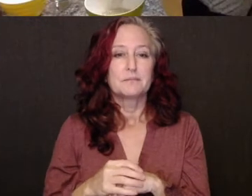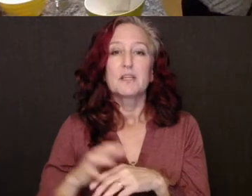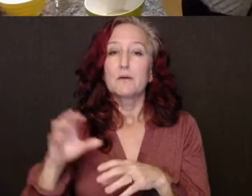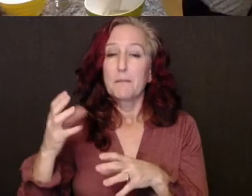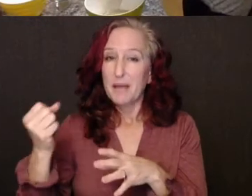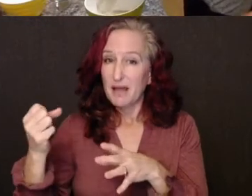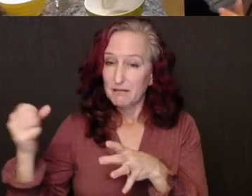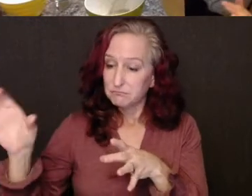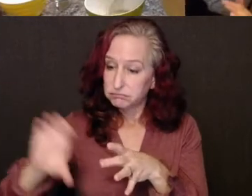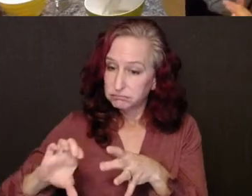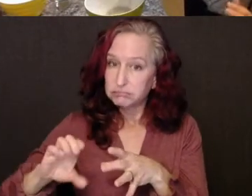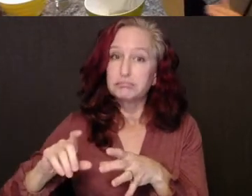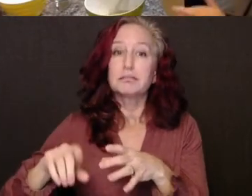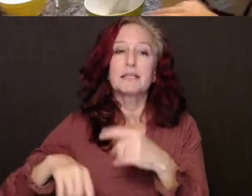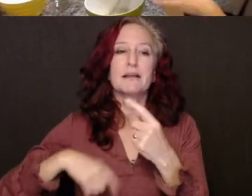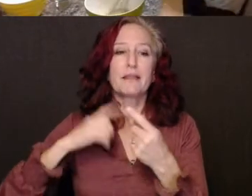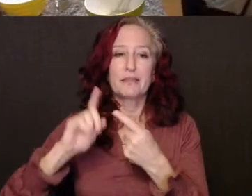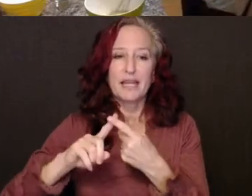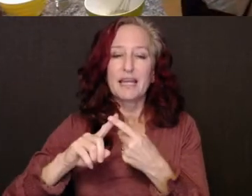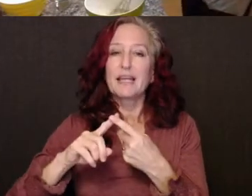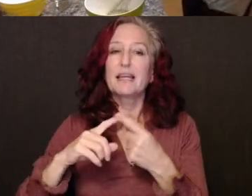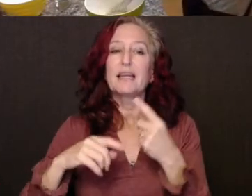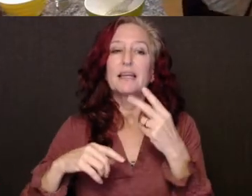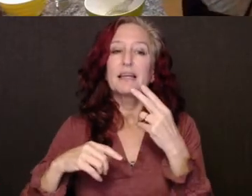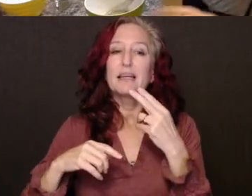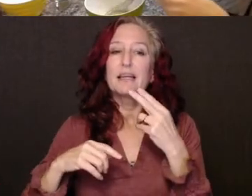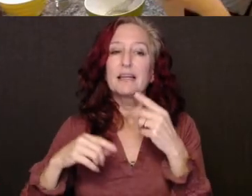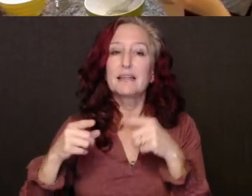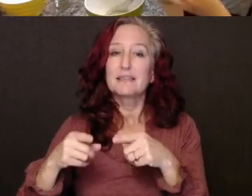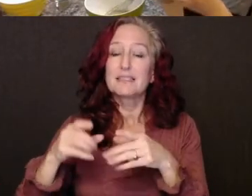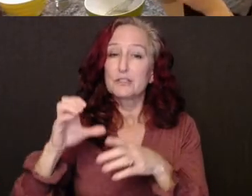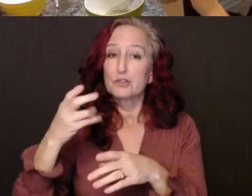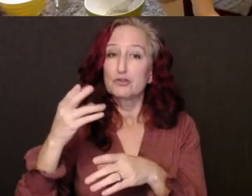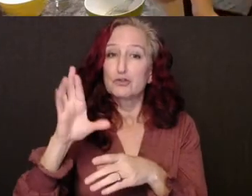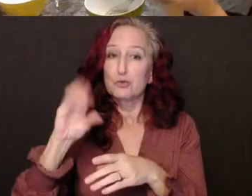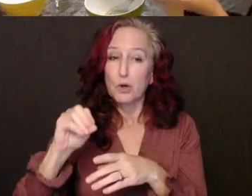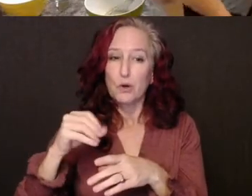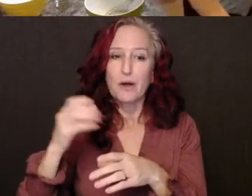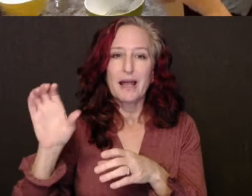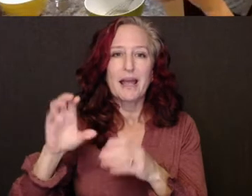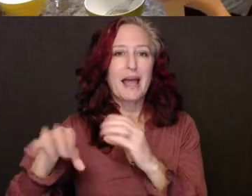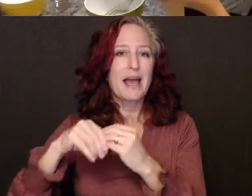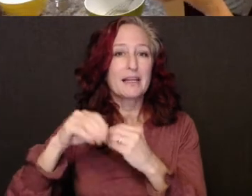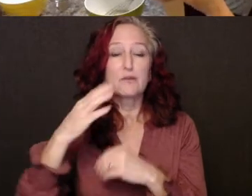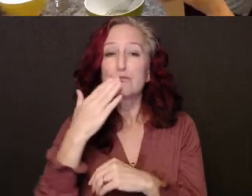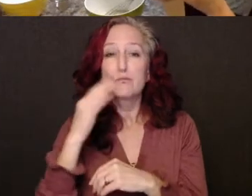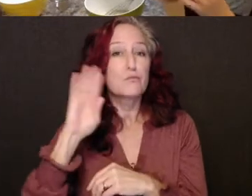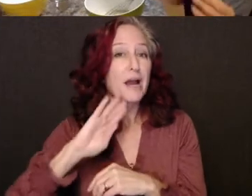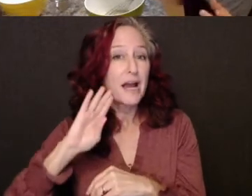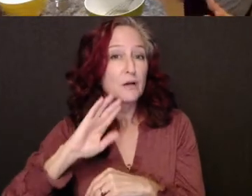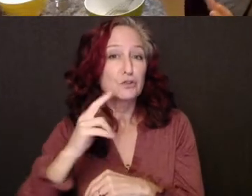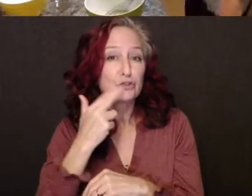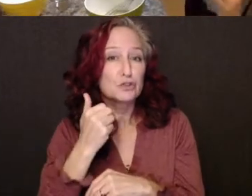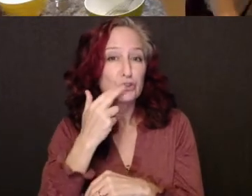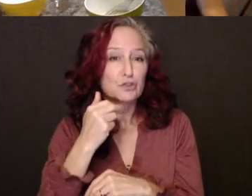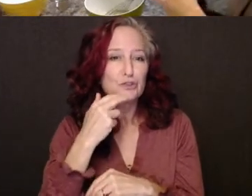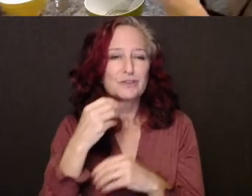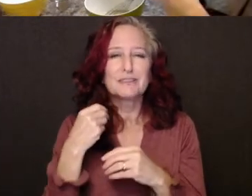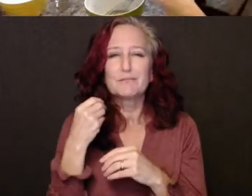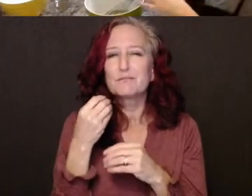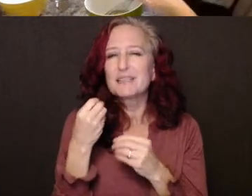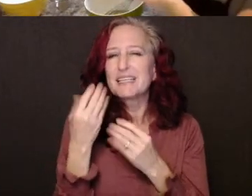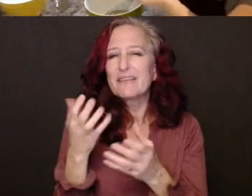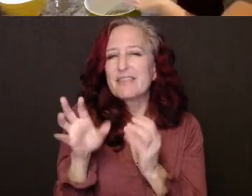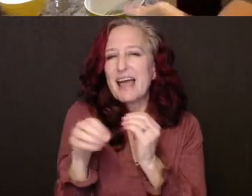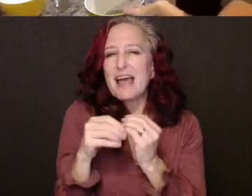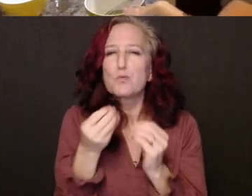pretty big. So if you just put them in the dry ingredients, they'll show up in the actual bread itself. So I